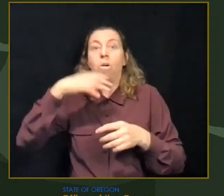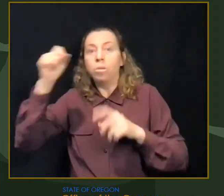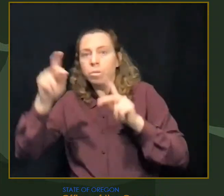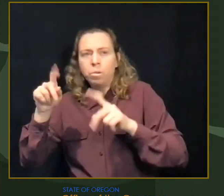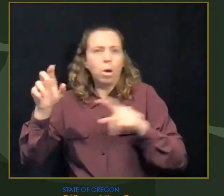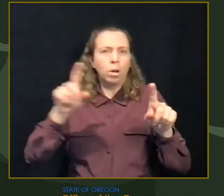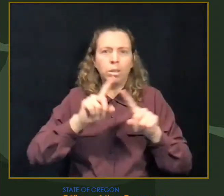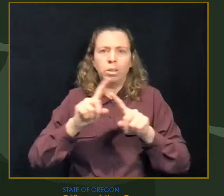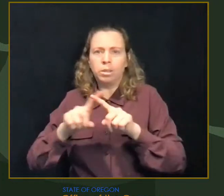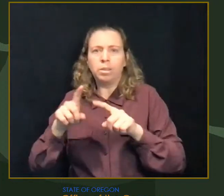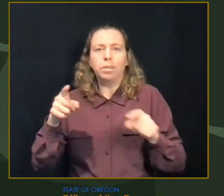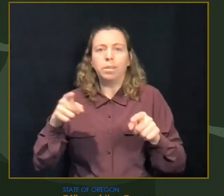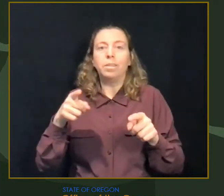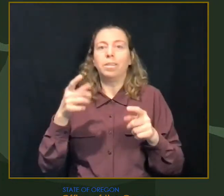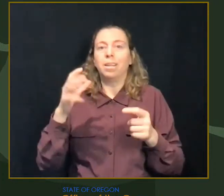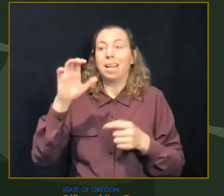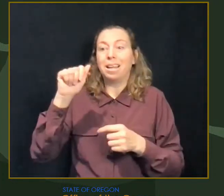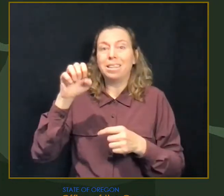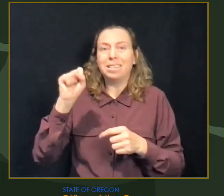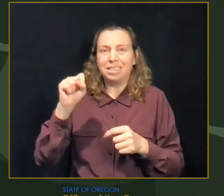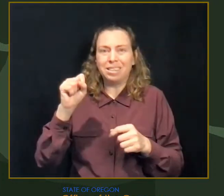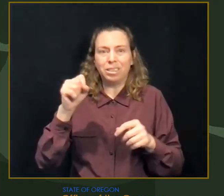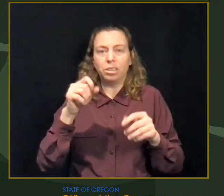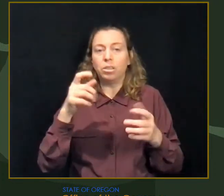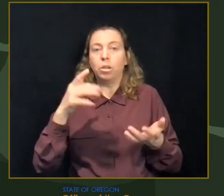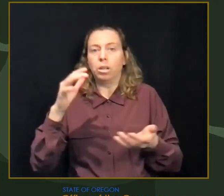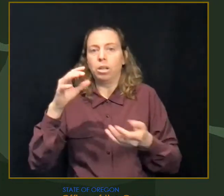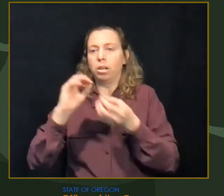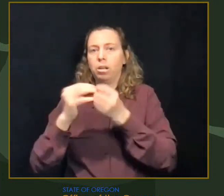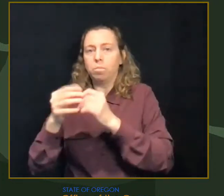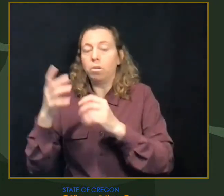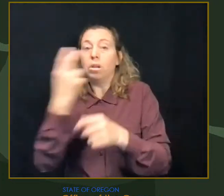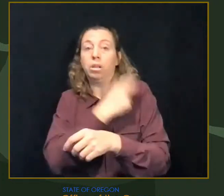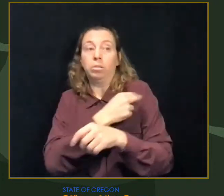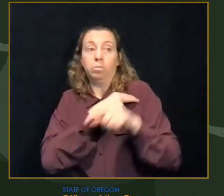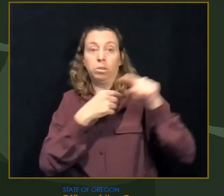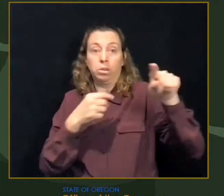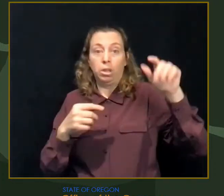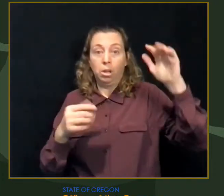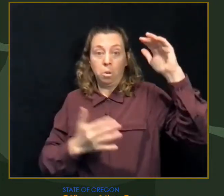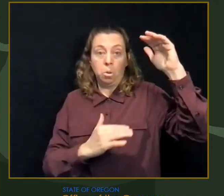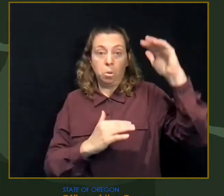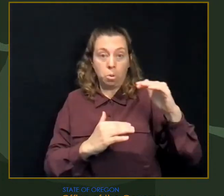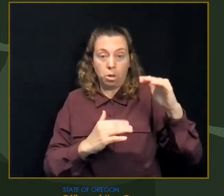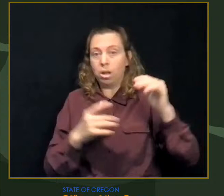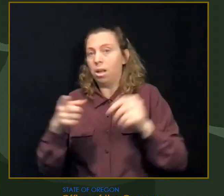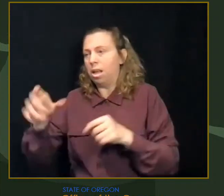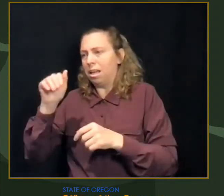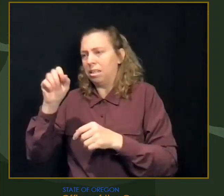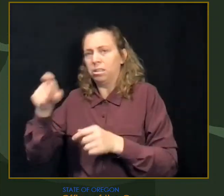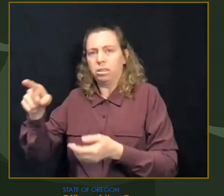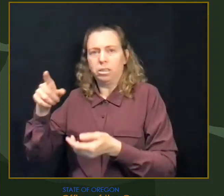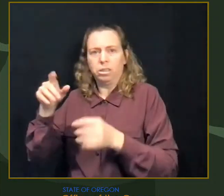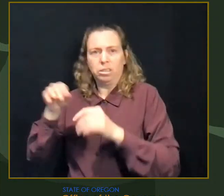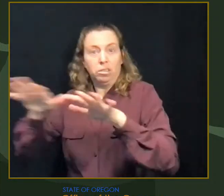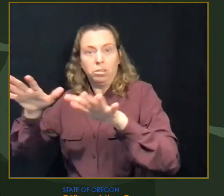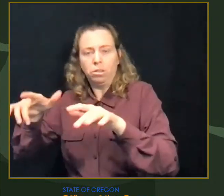made sense to ensure that we really were seeing that the census was increasing because that's kind